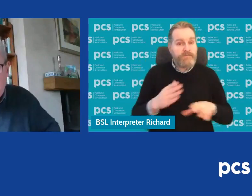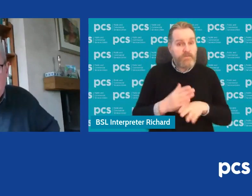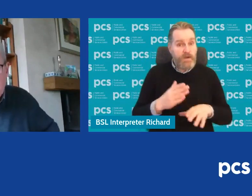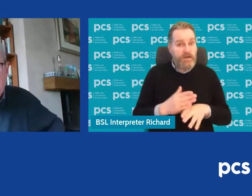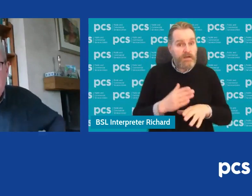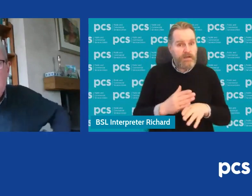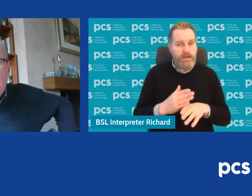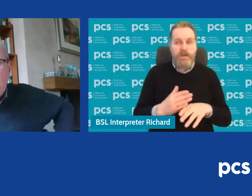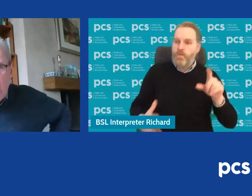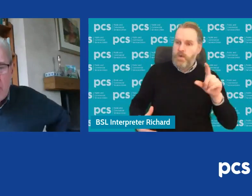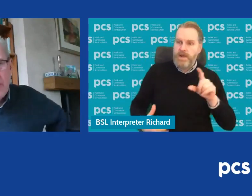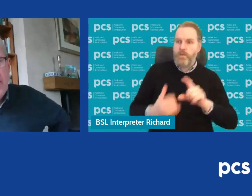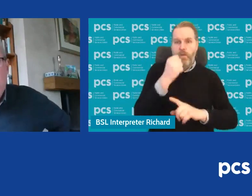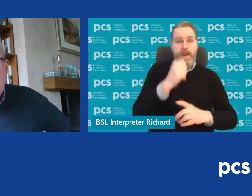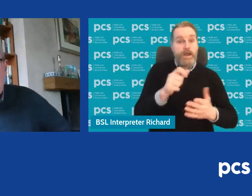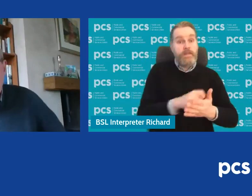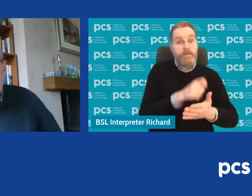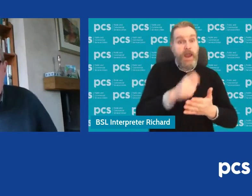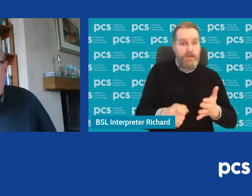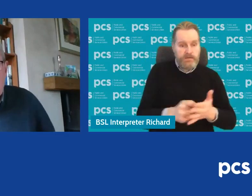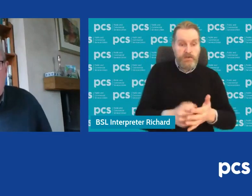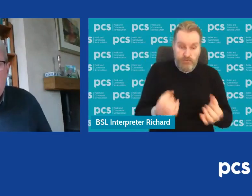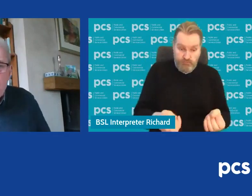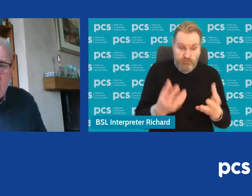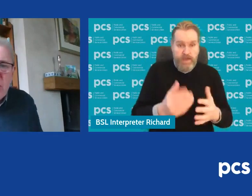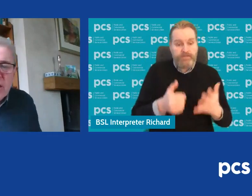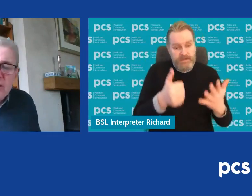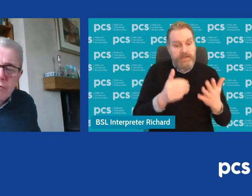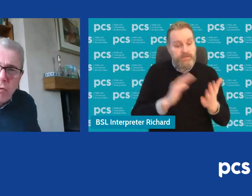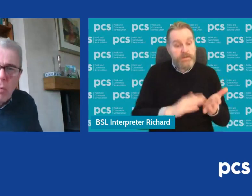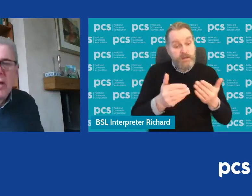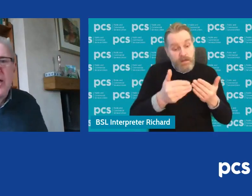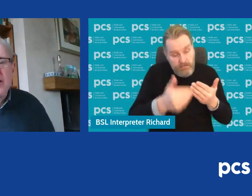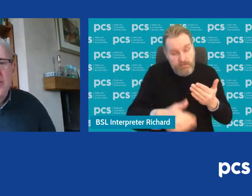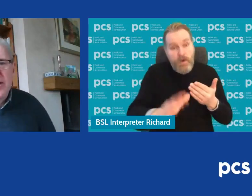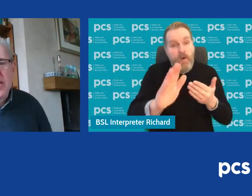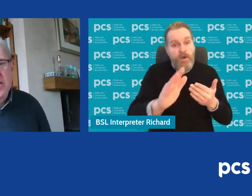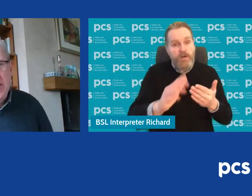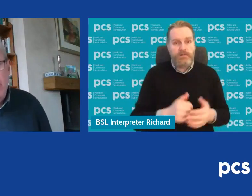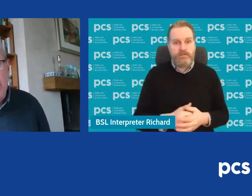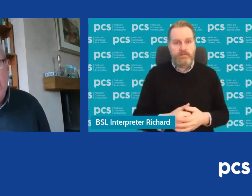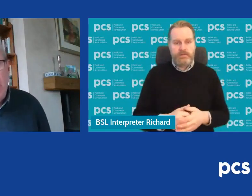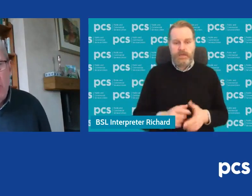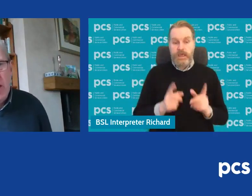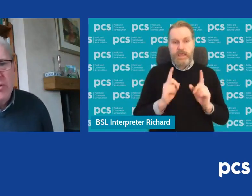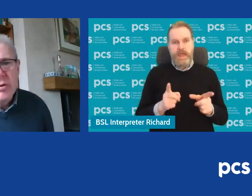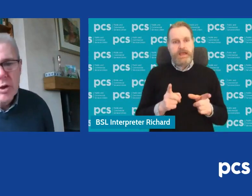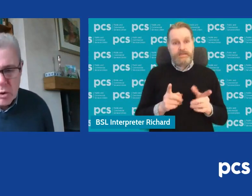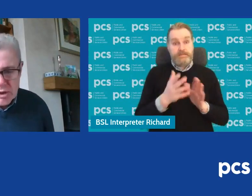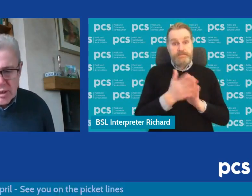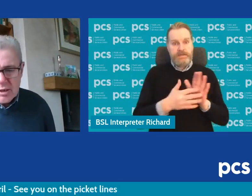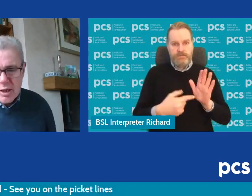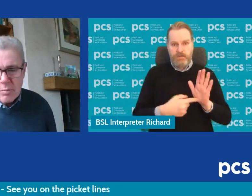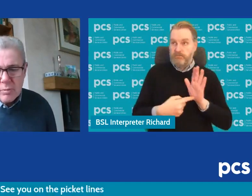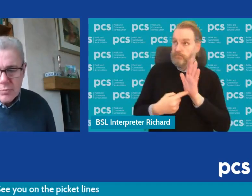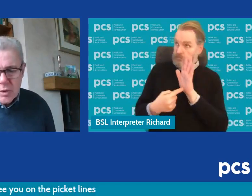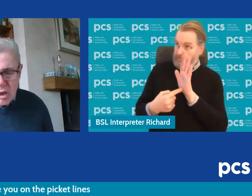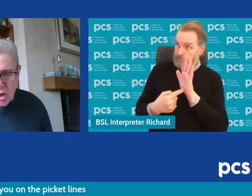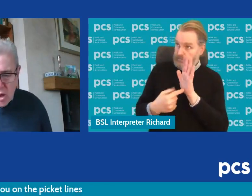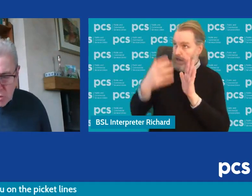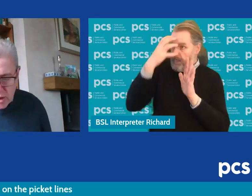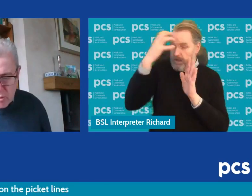bigger numbers will be the, if you like, the formula that gets the government around the negotiating